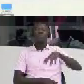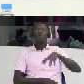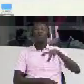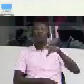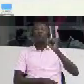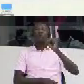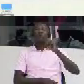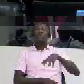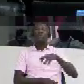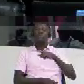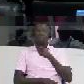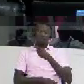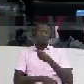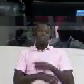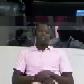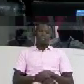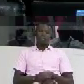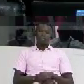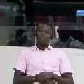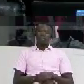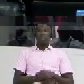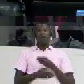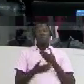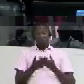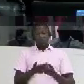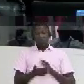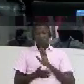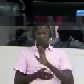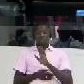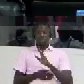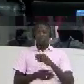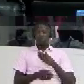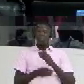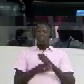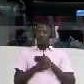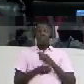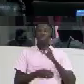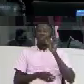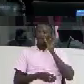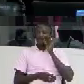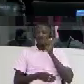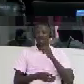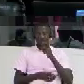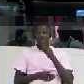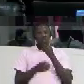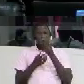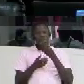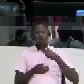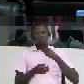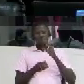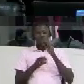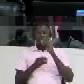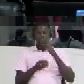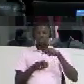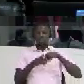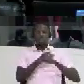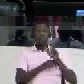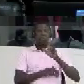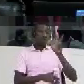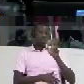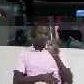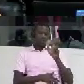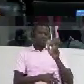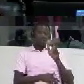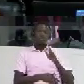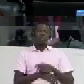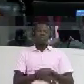before you answer the question, since you've asked to speak in Wolof. léegi nag comme que nangu nga pour wax ci olof danga xaar bu ma la